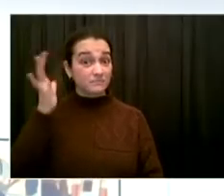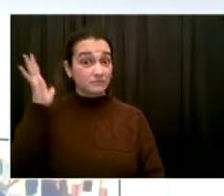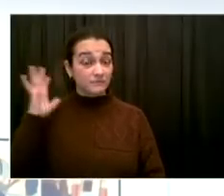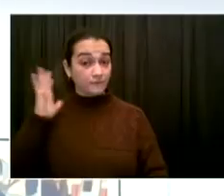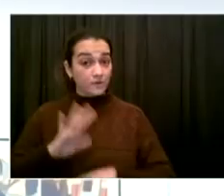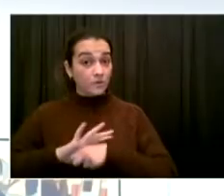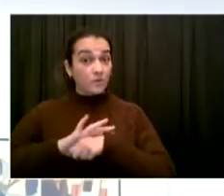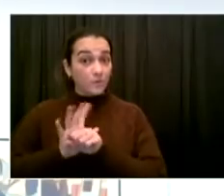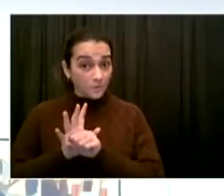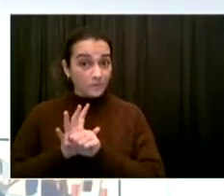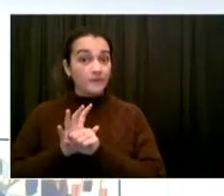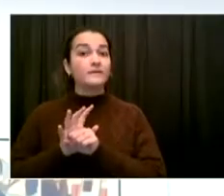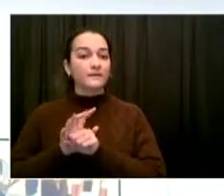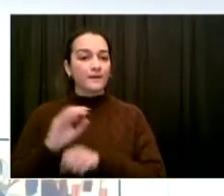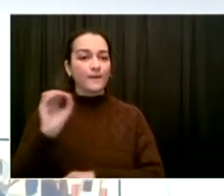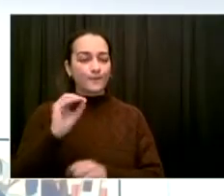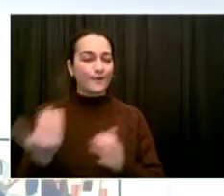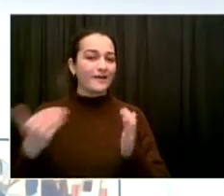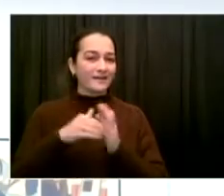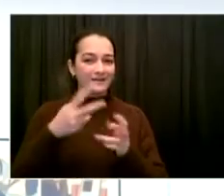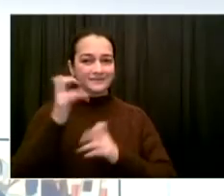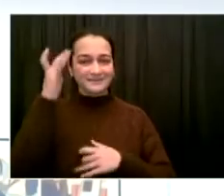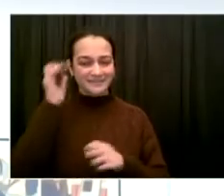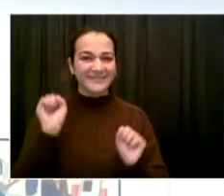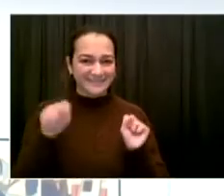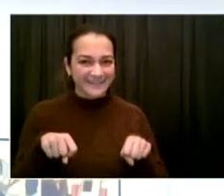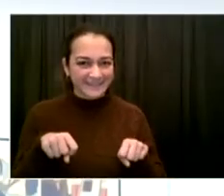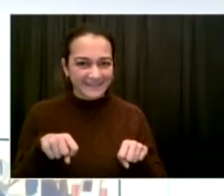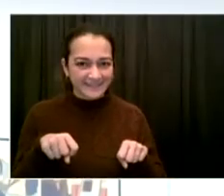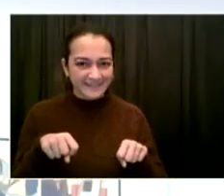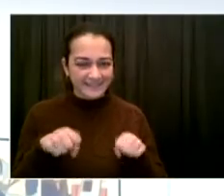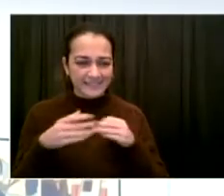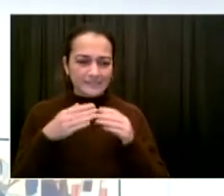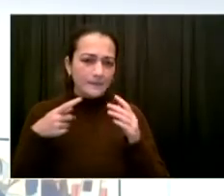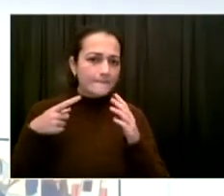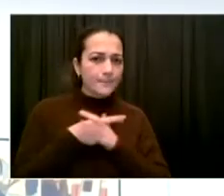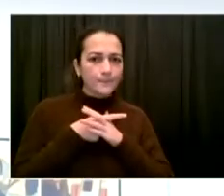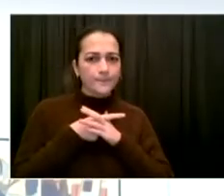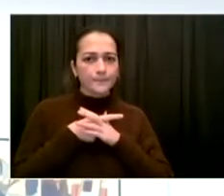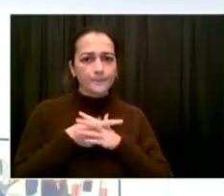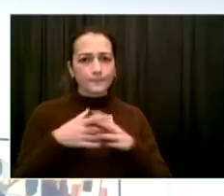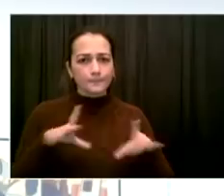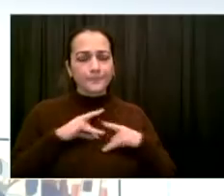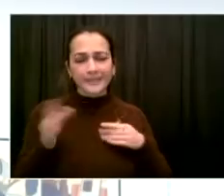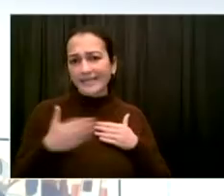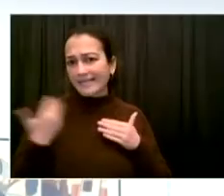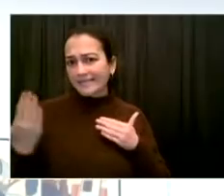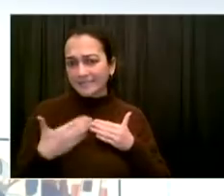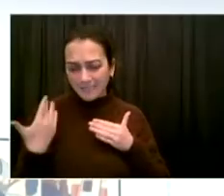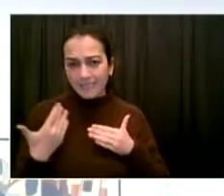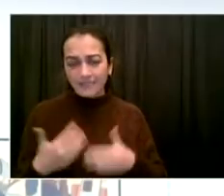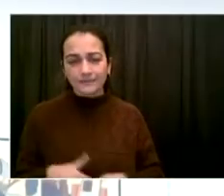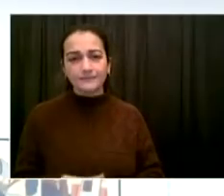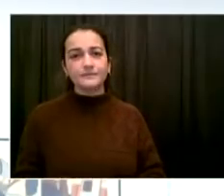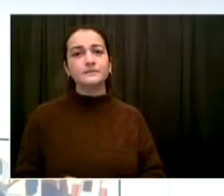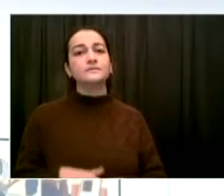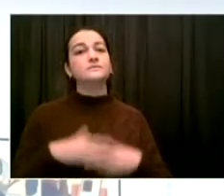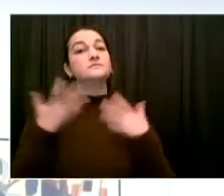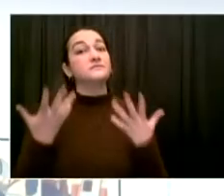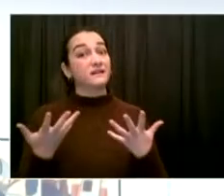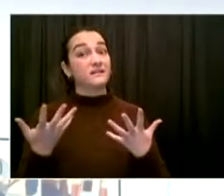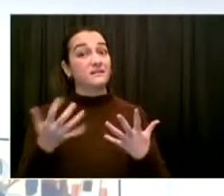can take to weaken the link between exposure and infection. Wear a high-quality mask like